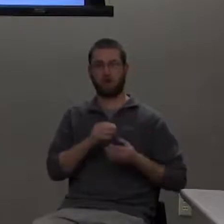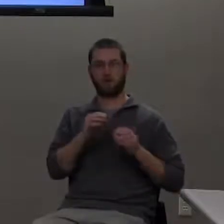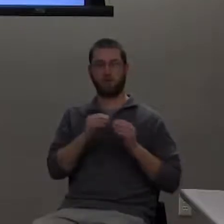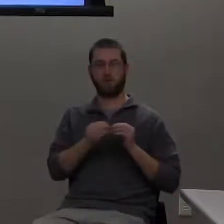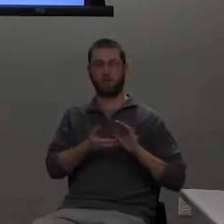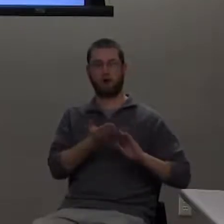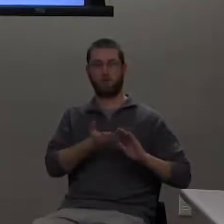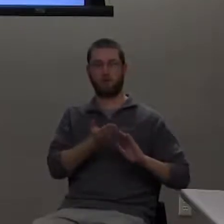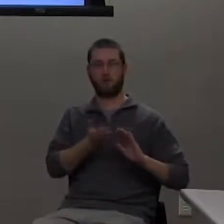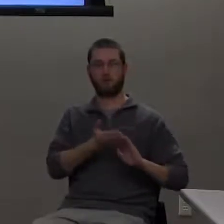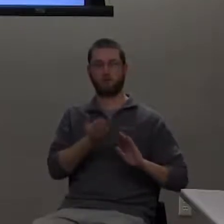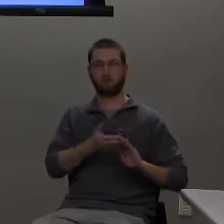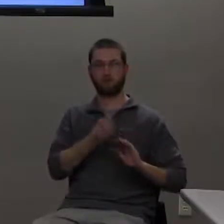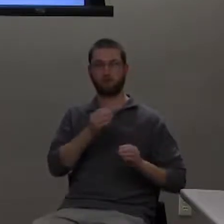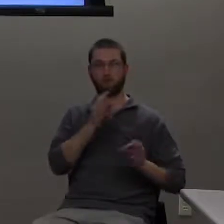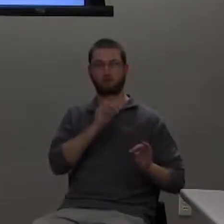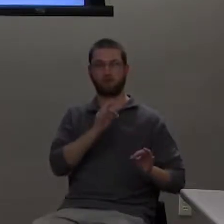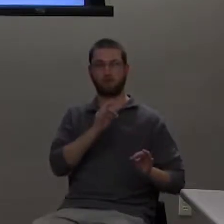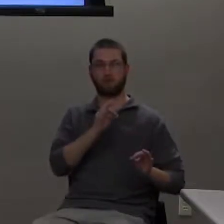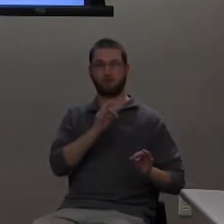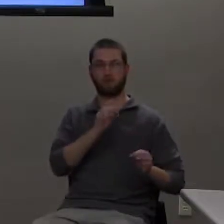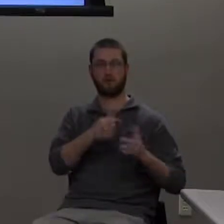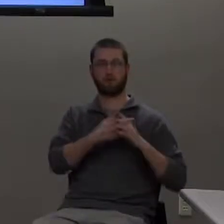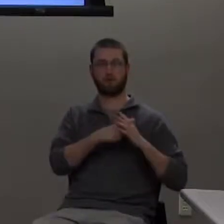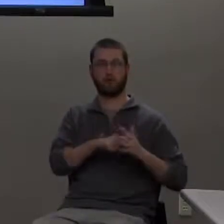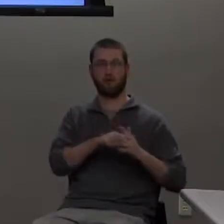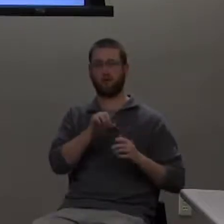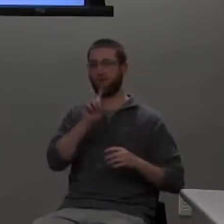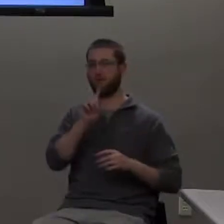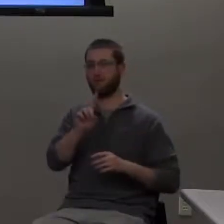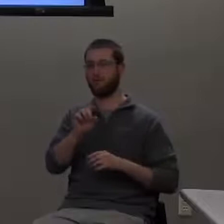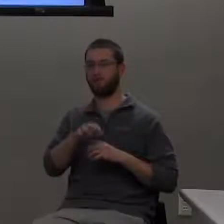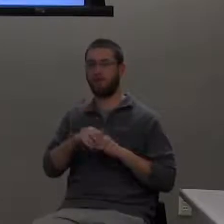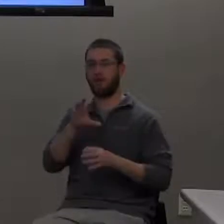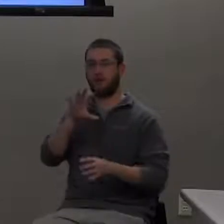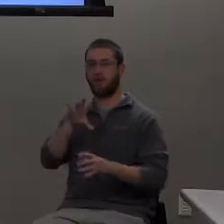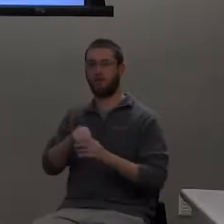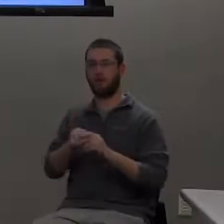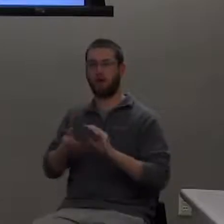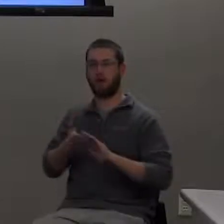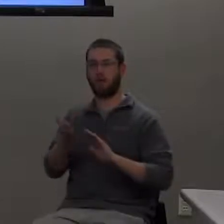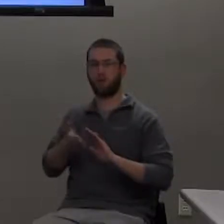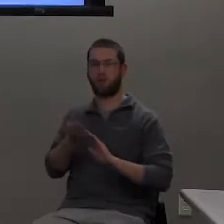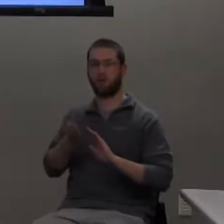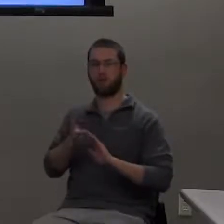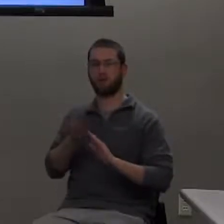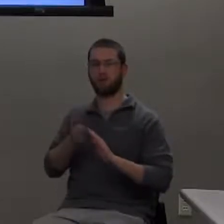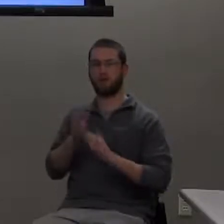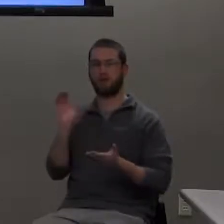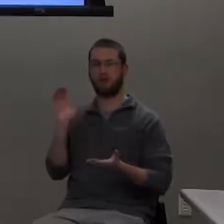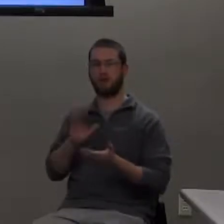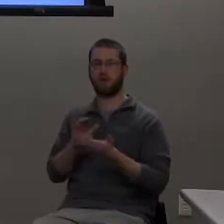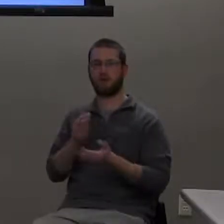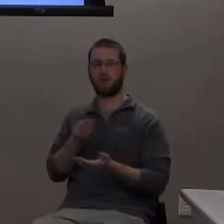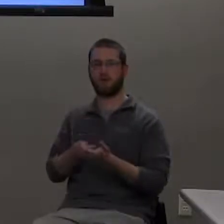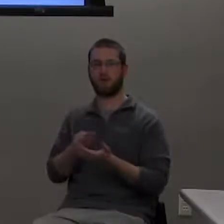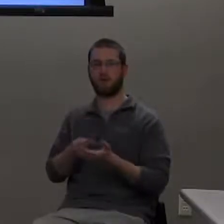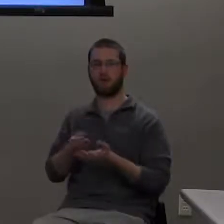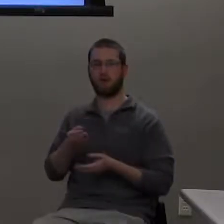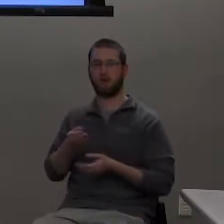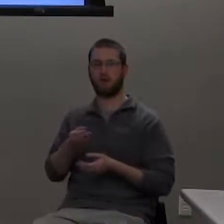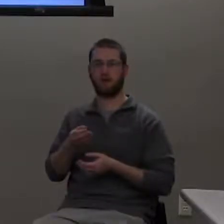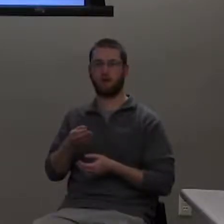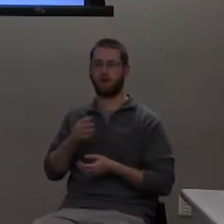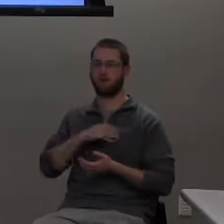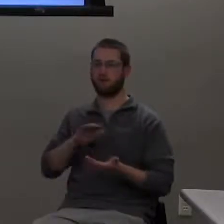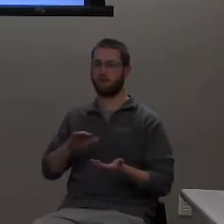profitable initially. It's another thing to get involved in operational subsidies. And those are the debt, because you can never get out from under